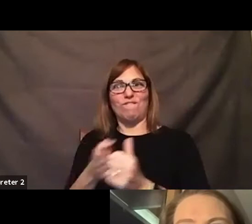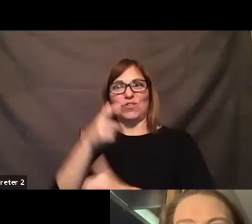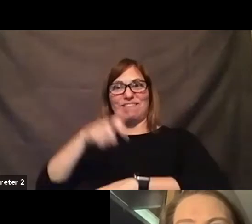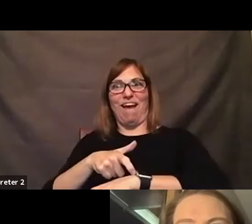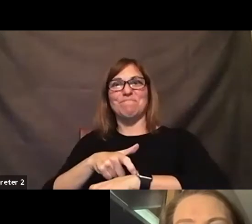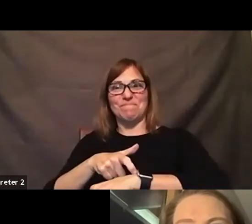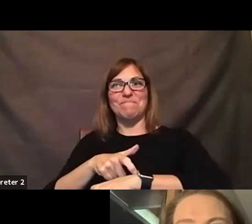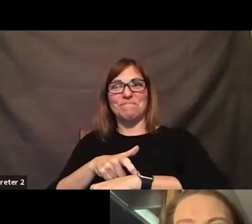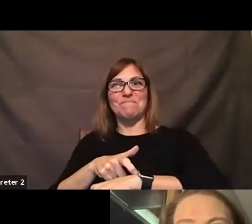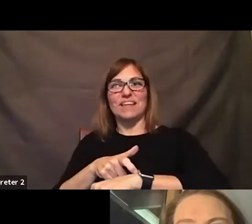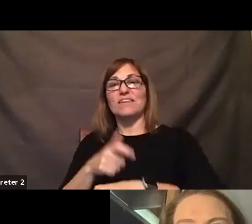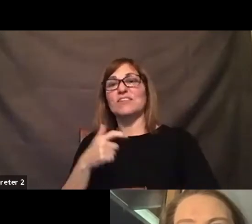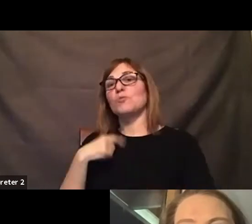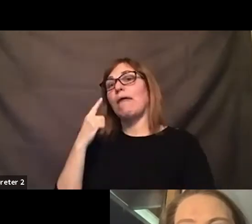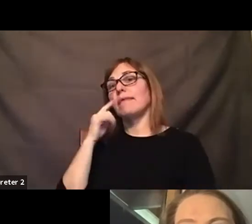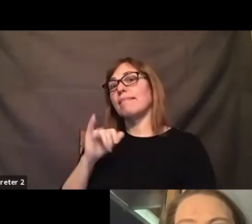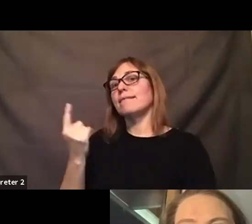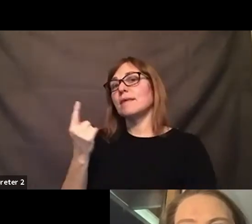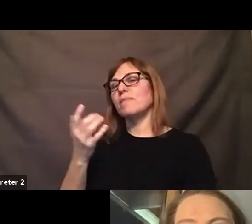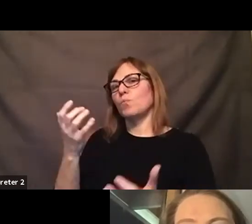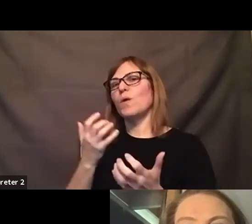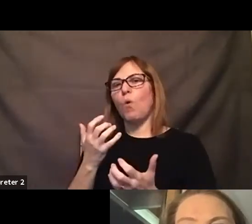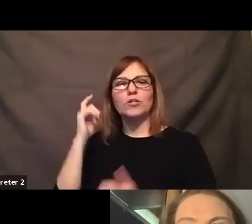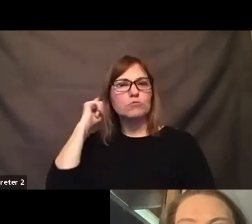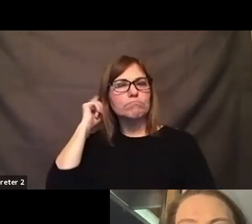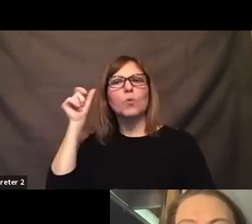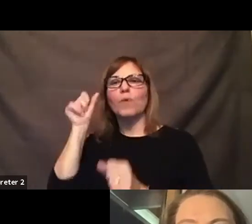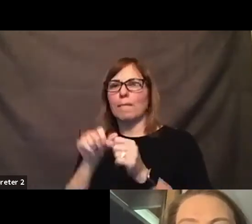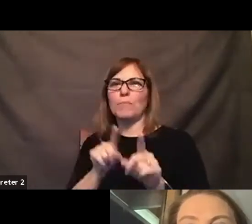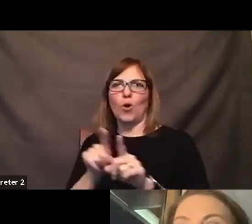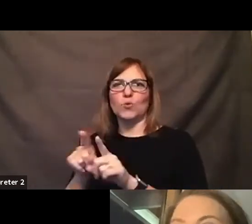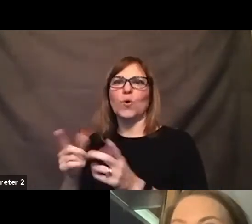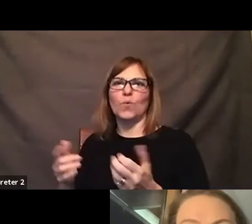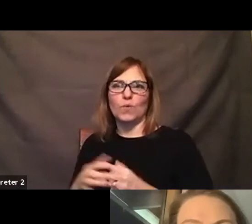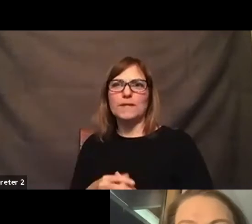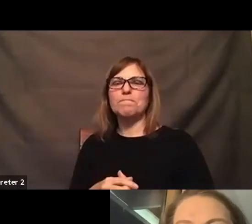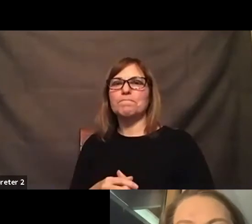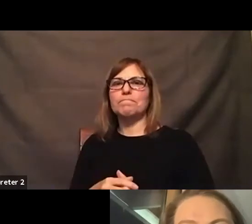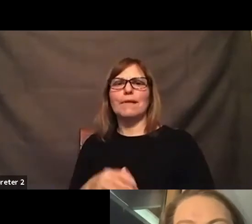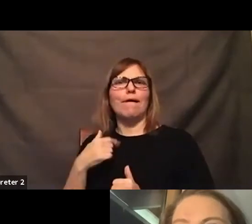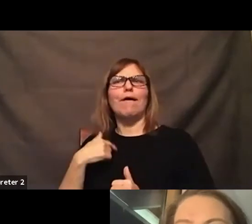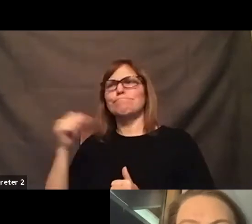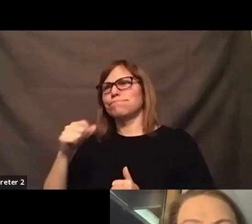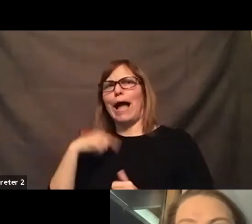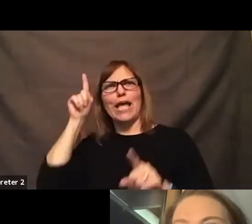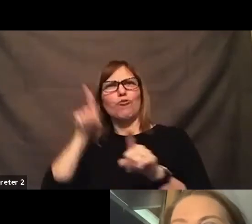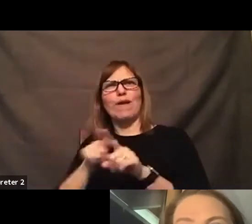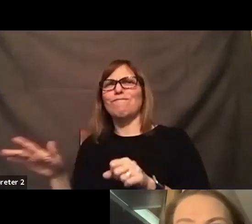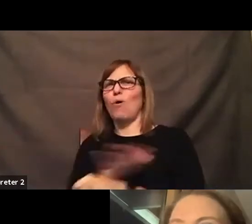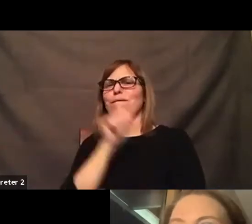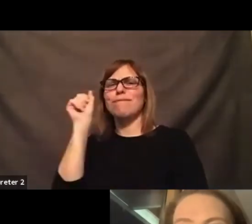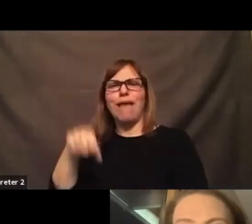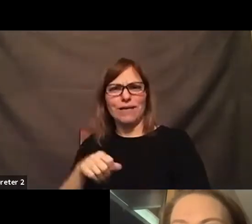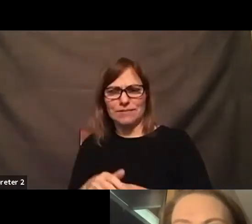So I think that's something we want to keep in mind as well. I agree fully that a lot of the driver assist technologies are